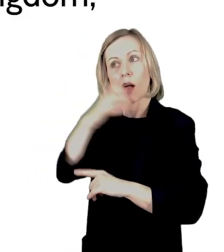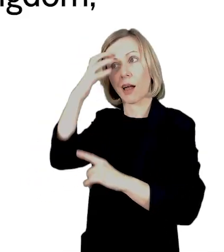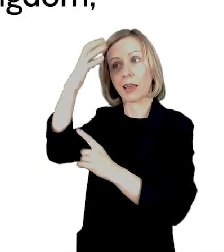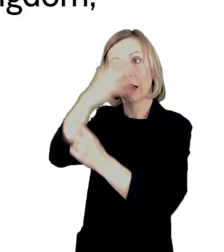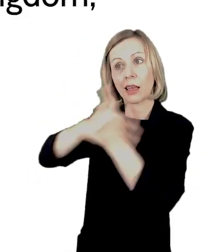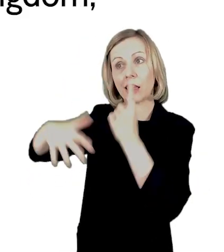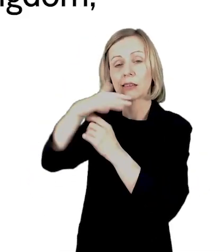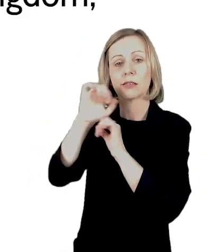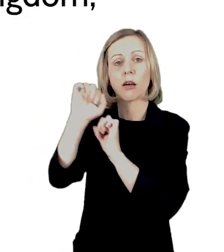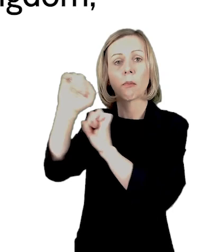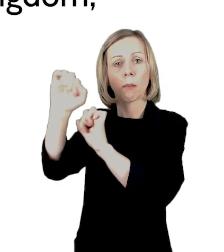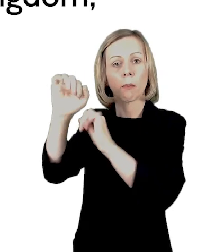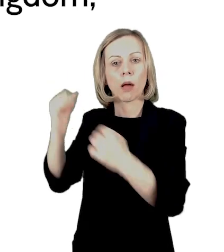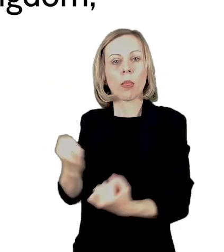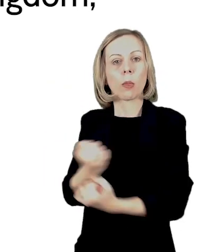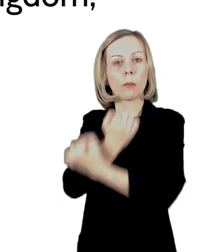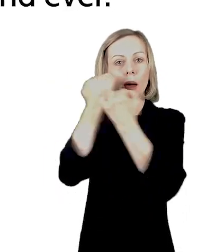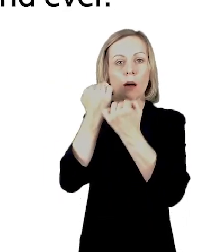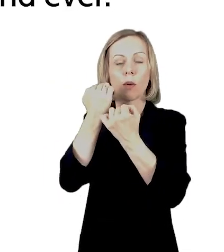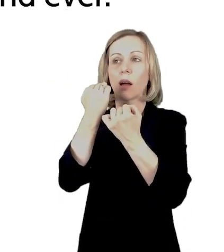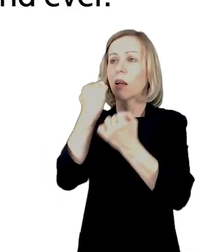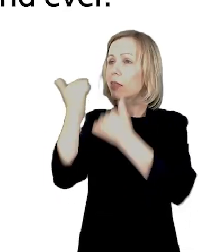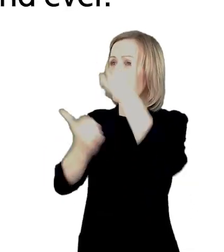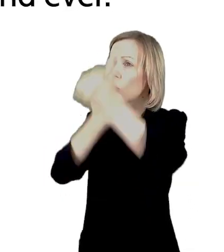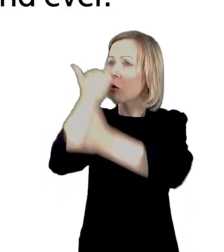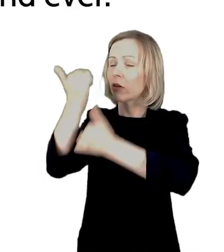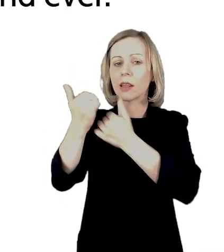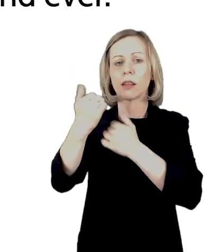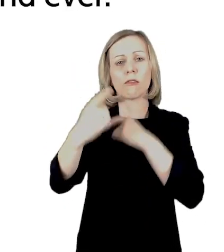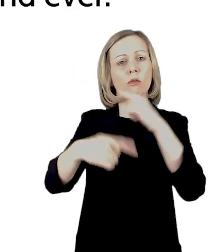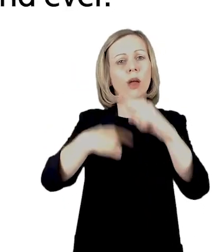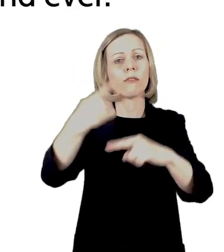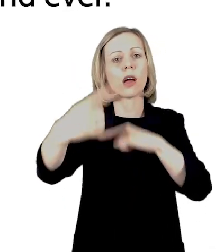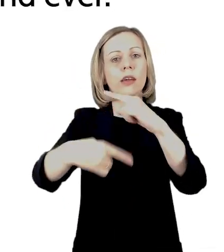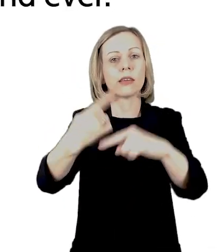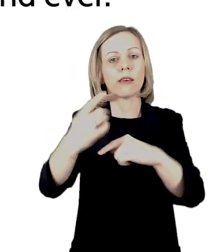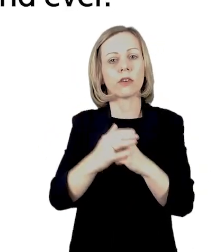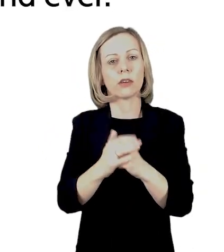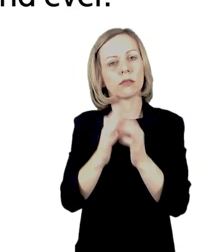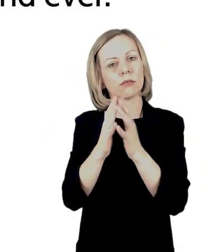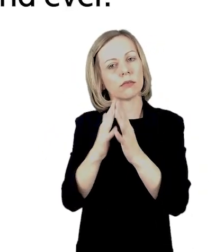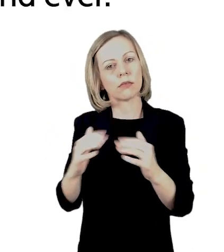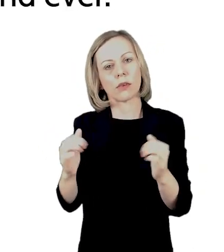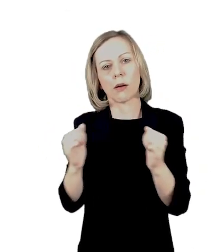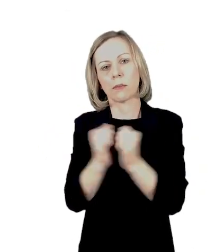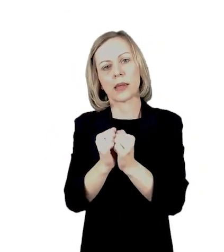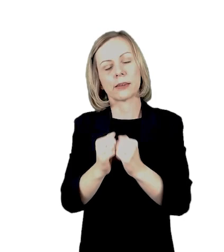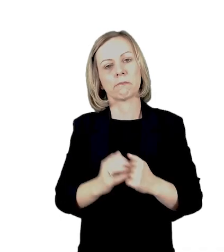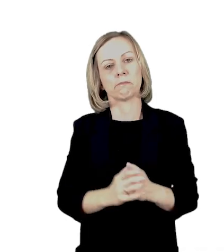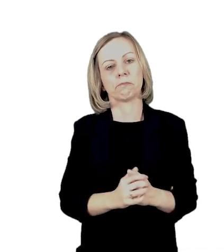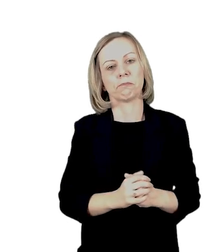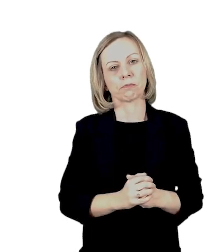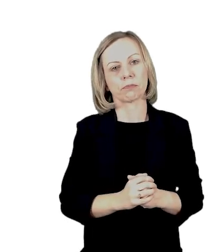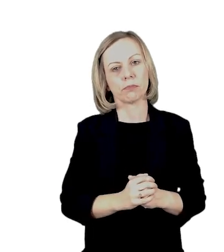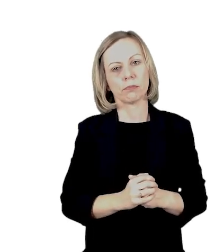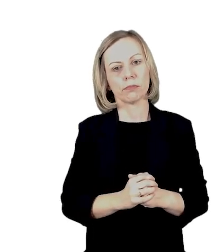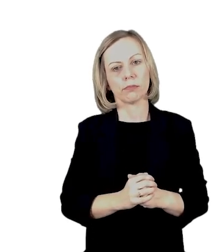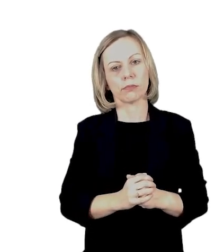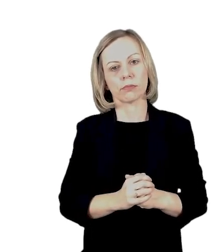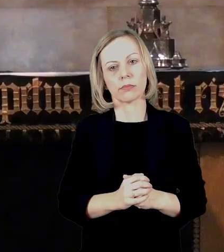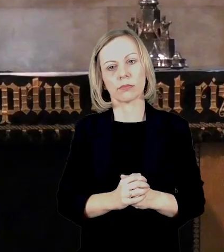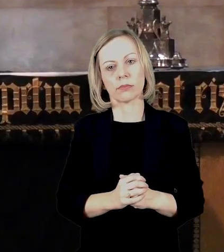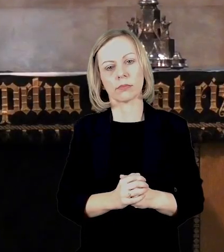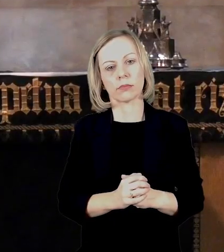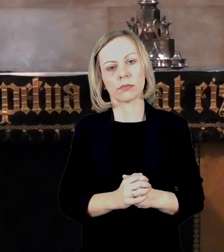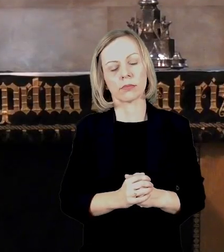evil. For thine is the kingdom, the power and the glory, forever and ever. Amen.